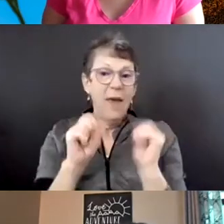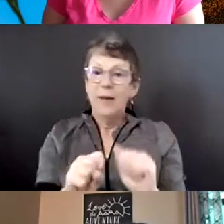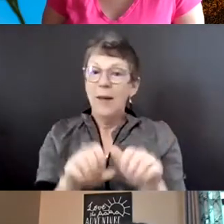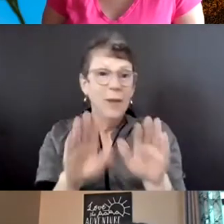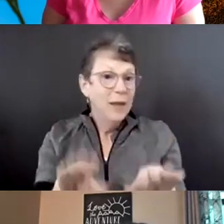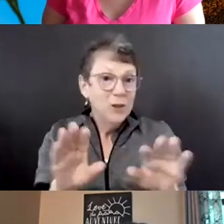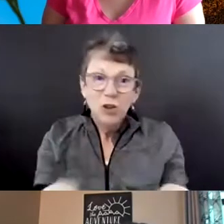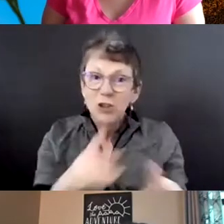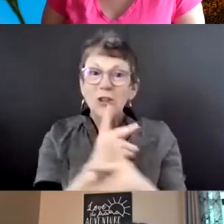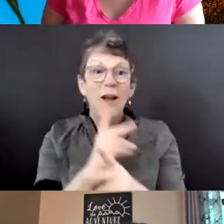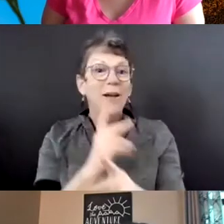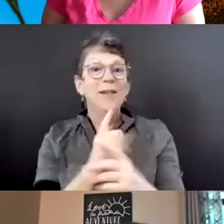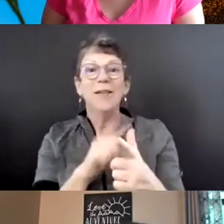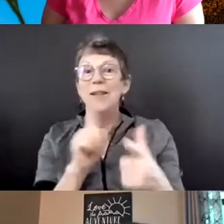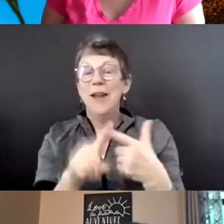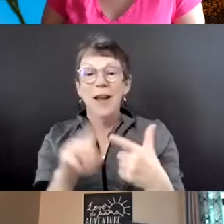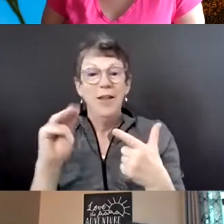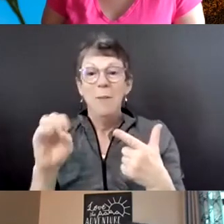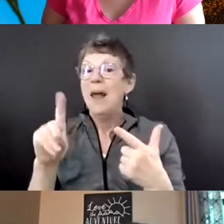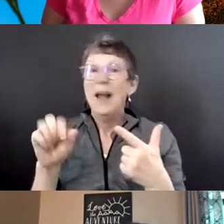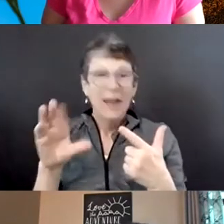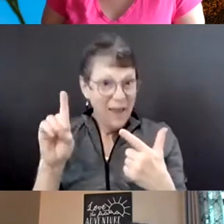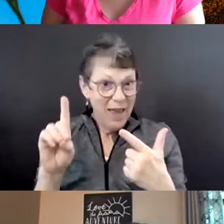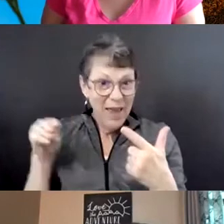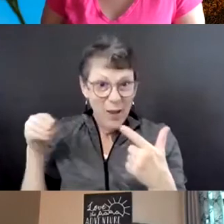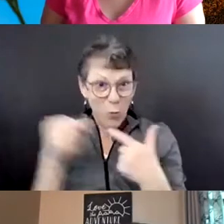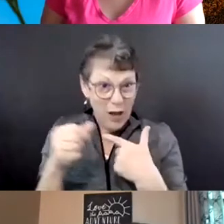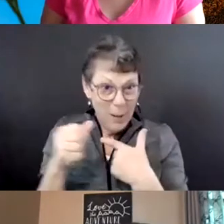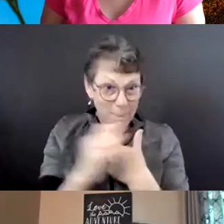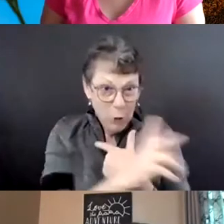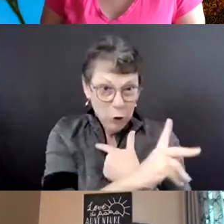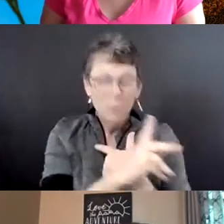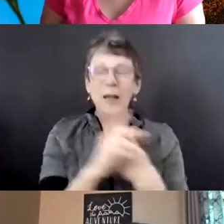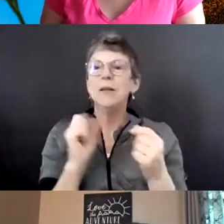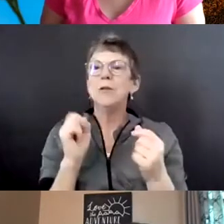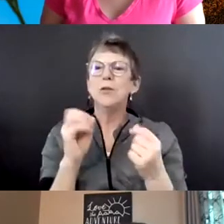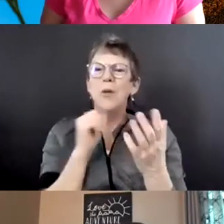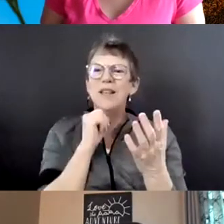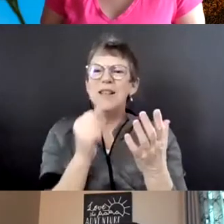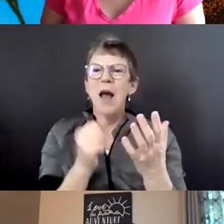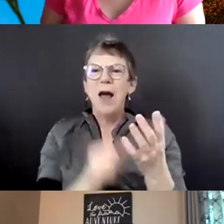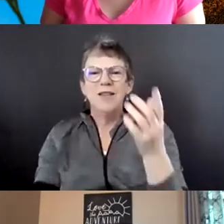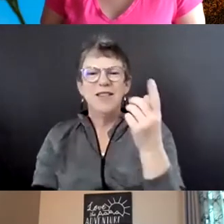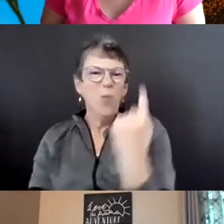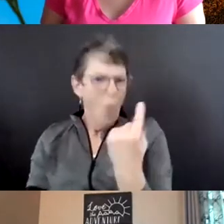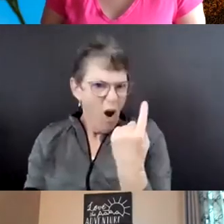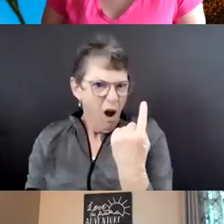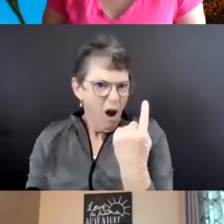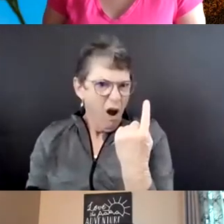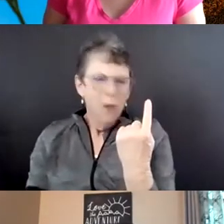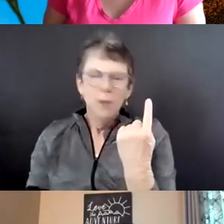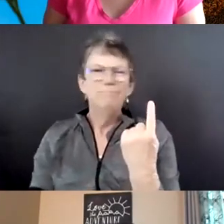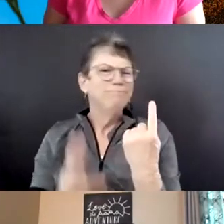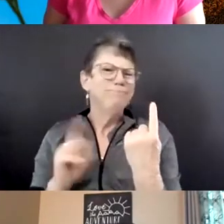Medicaid reimbursement. I mean, these are all issues. So it's not really, one piece of the puzzle. It's a lot of different